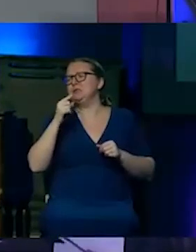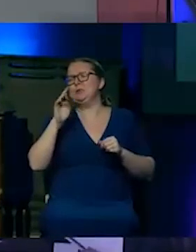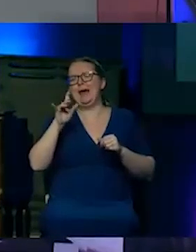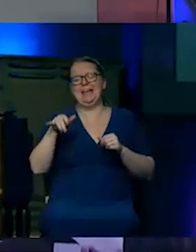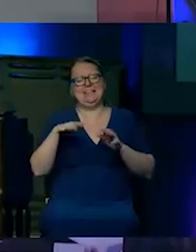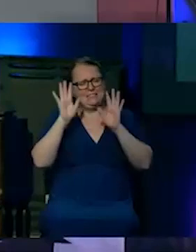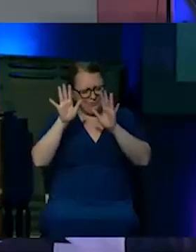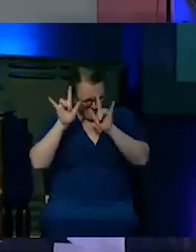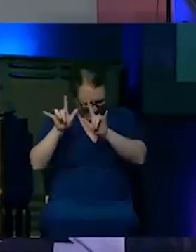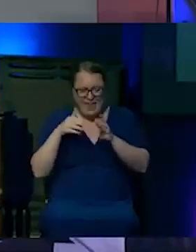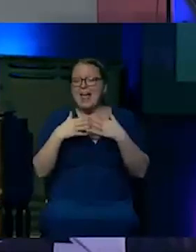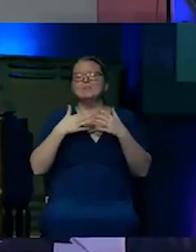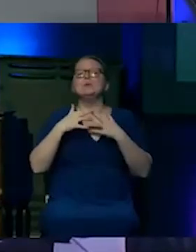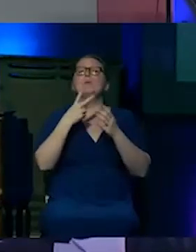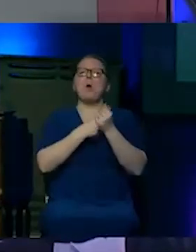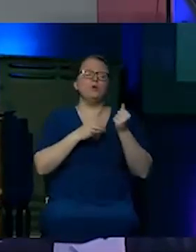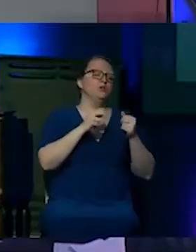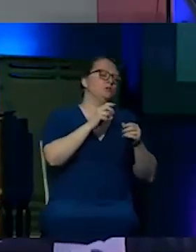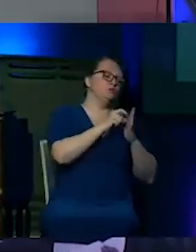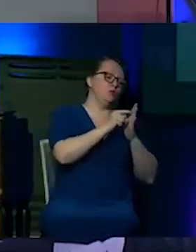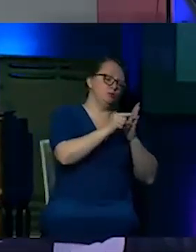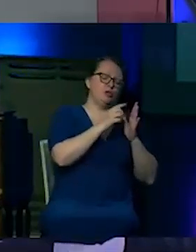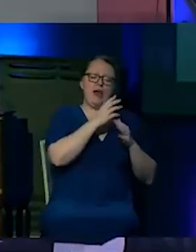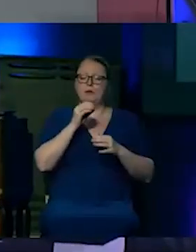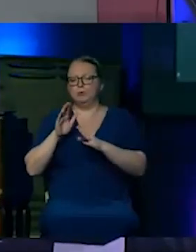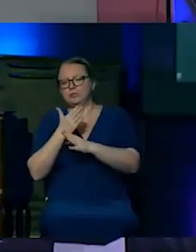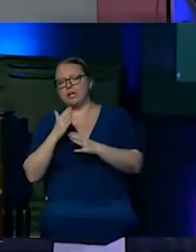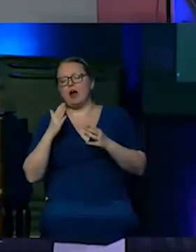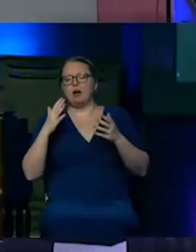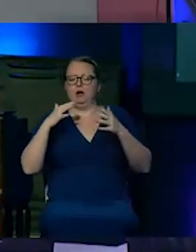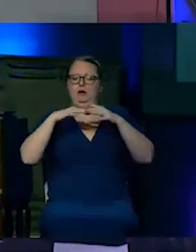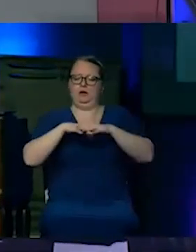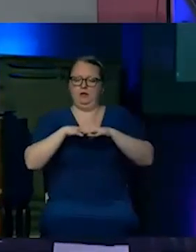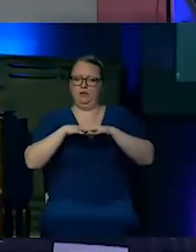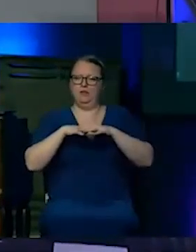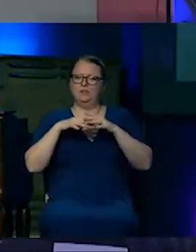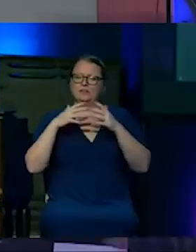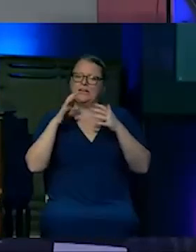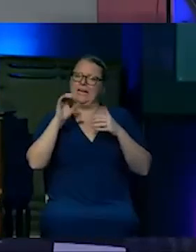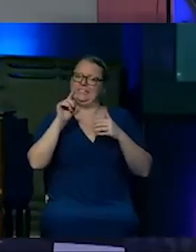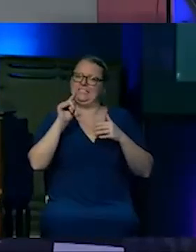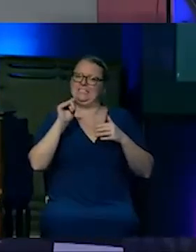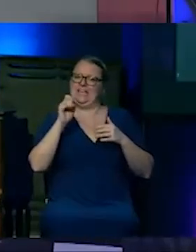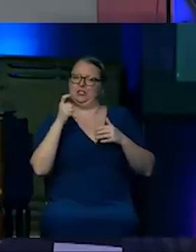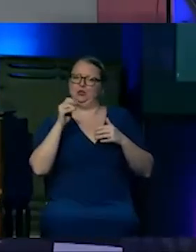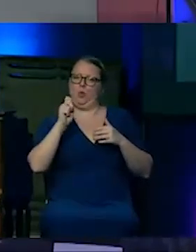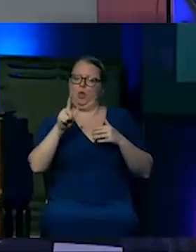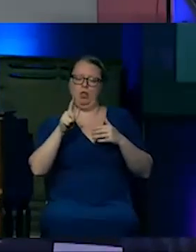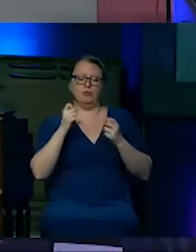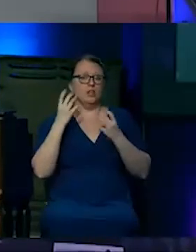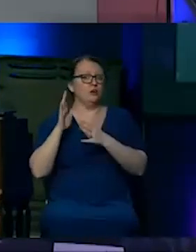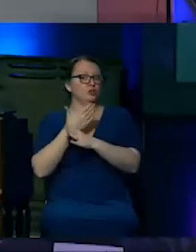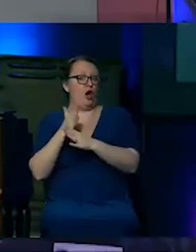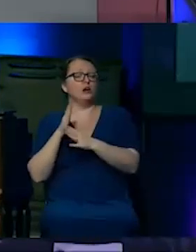And so both scripture and music are intertextual, right? So too embodiment. So, you know, there are a lot of songs that were honestly written